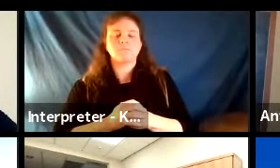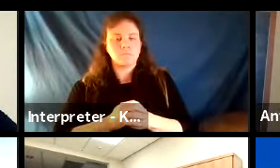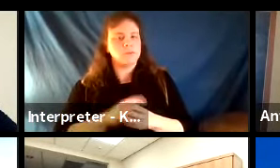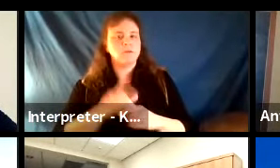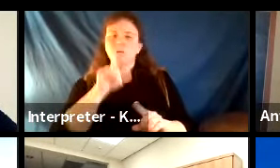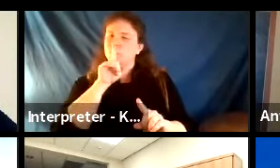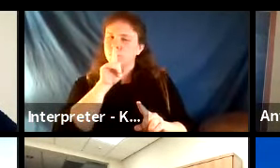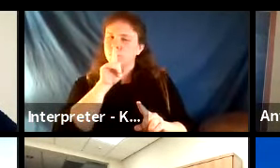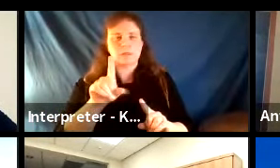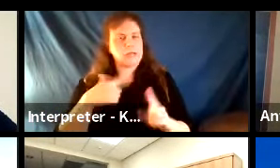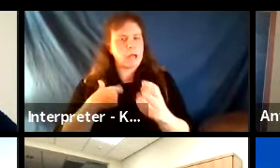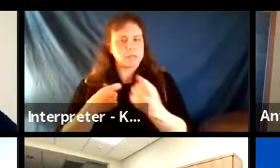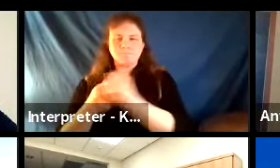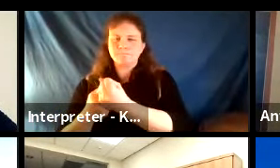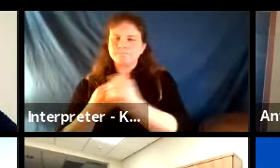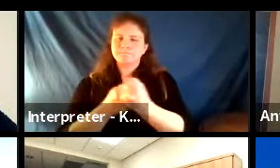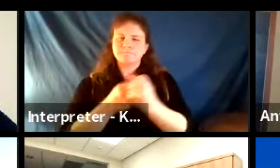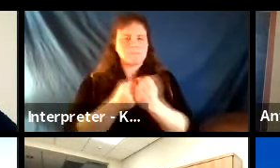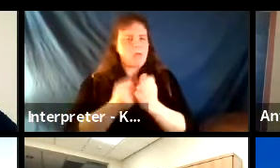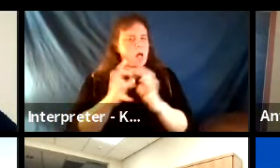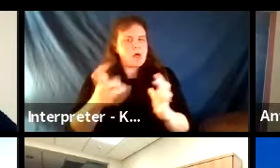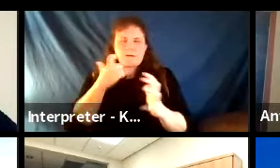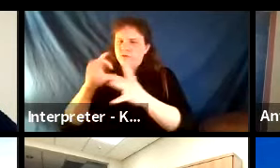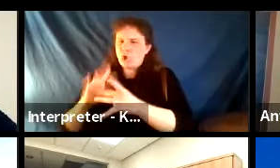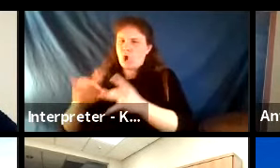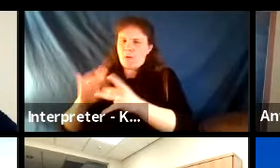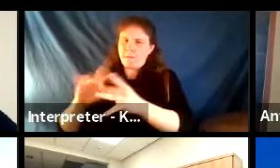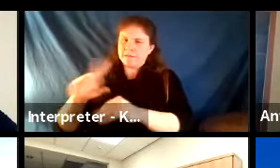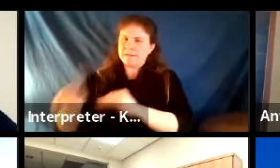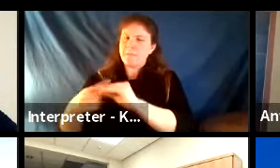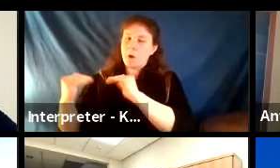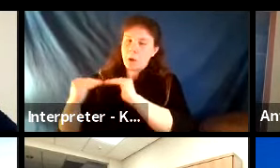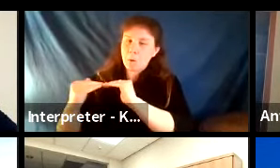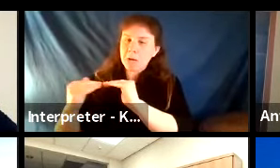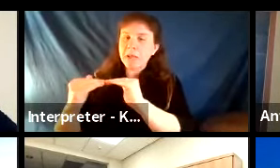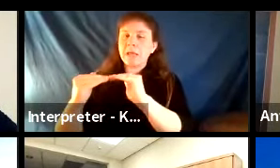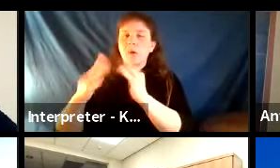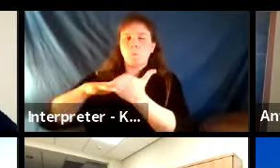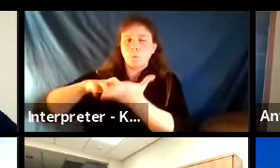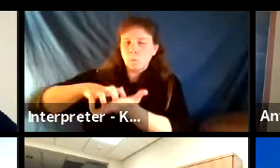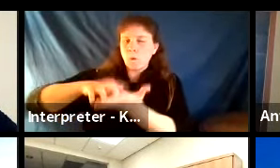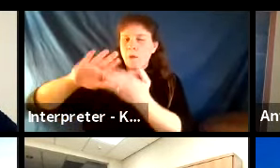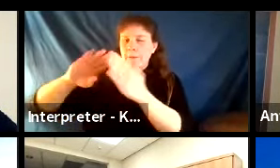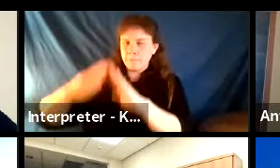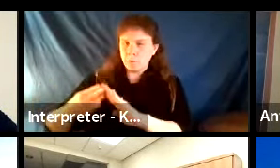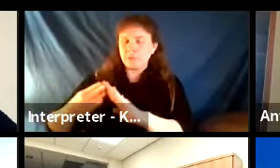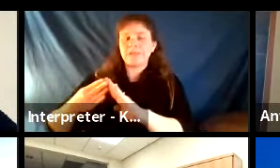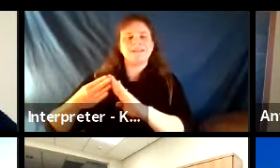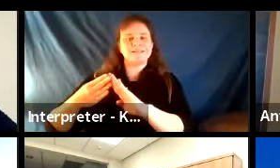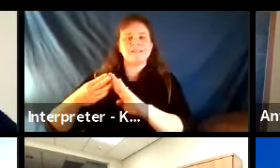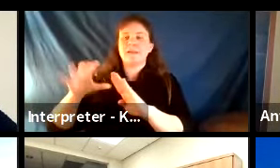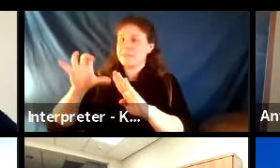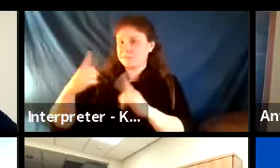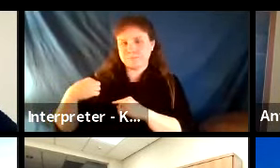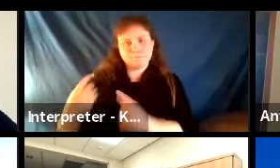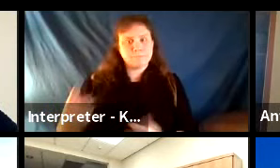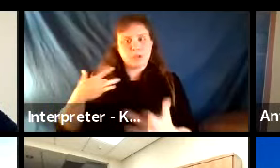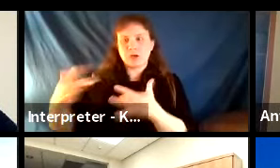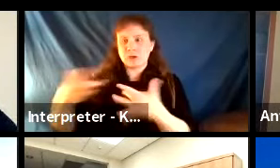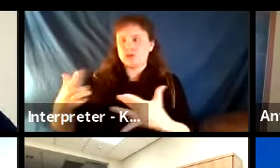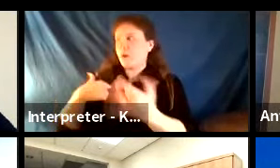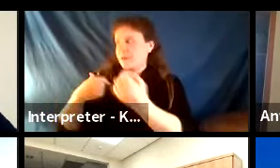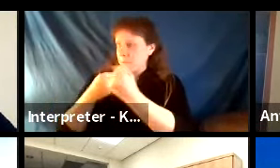of what everyone has said in terms of equity and reaching vulnerable communities, which has been the concern. I